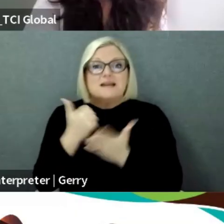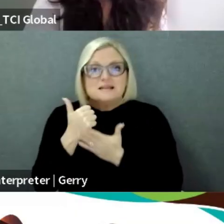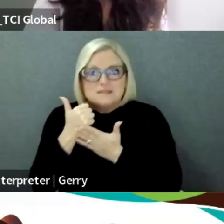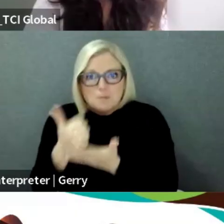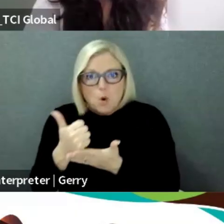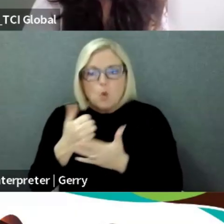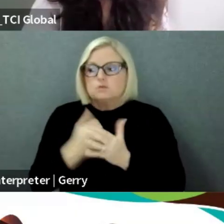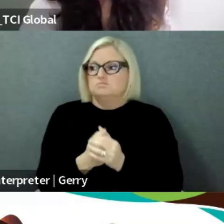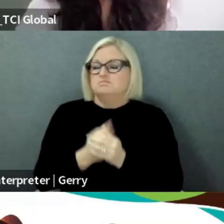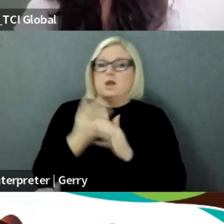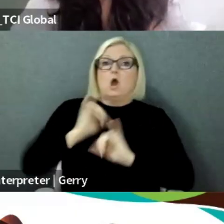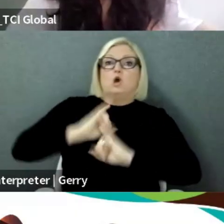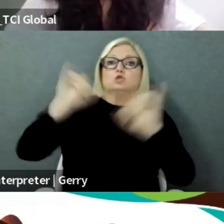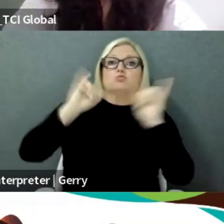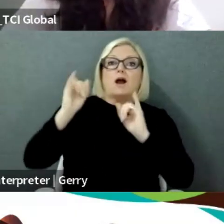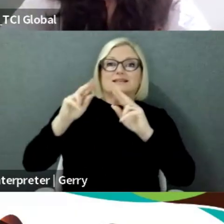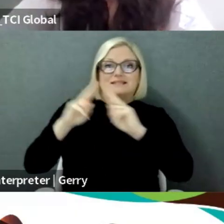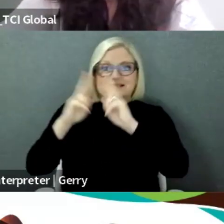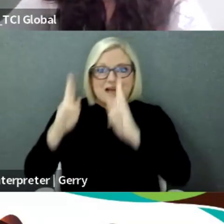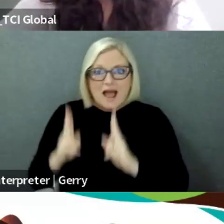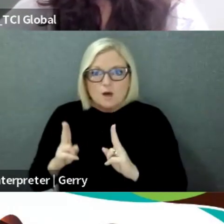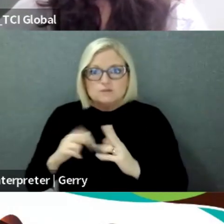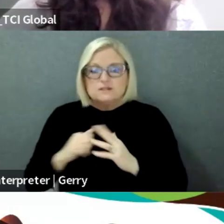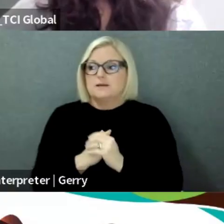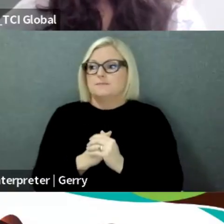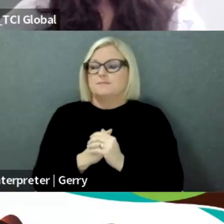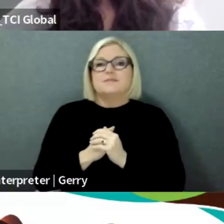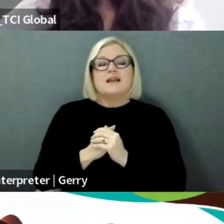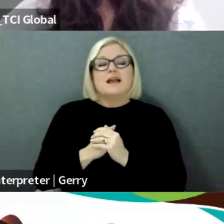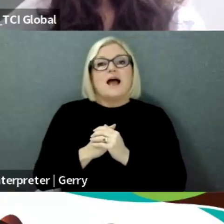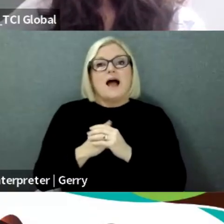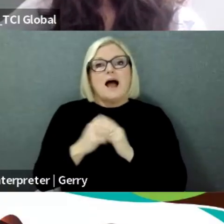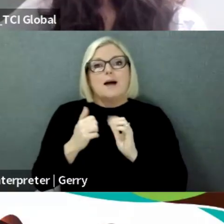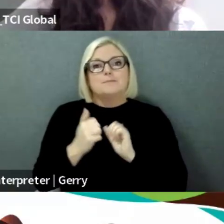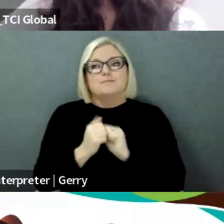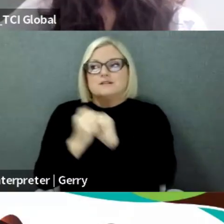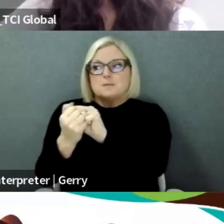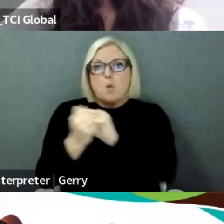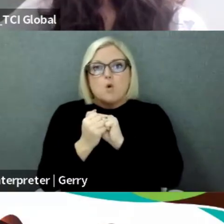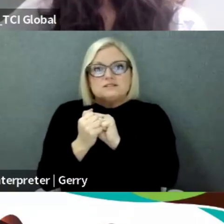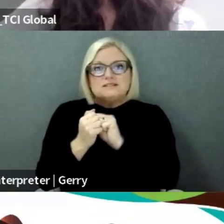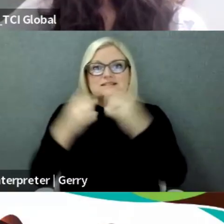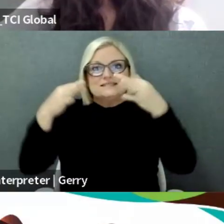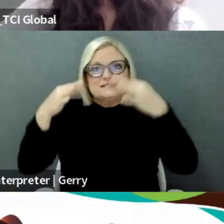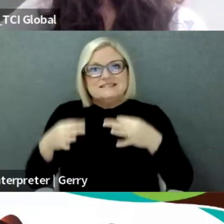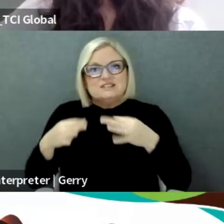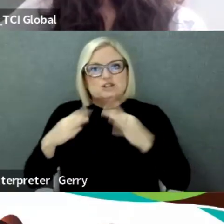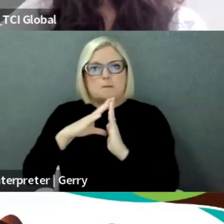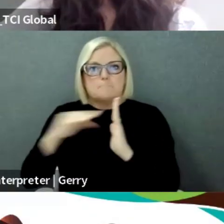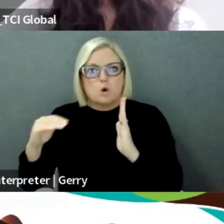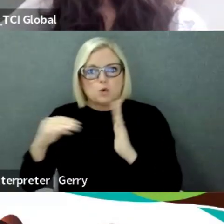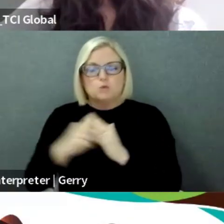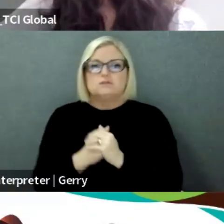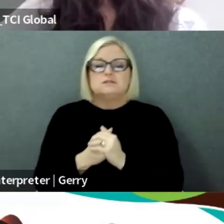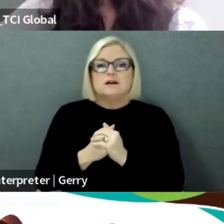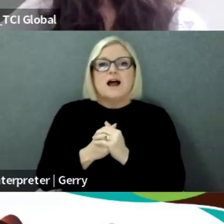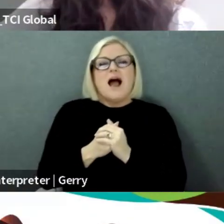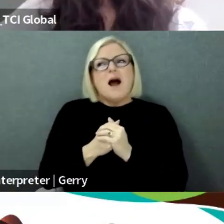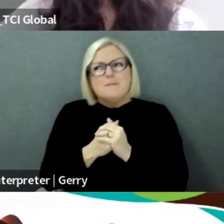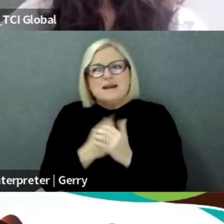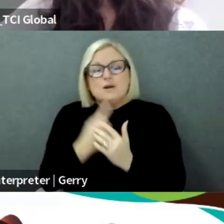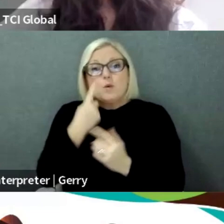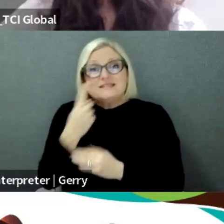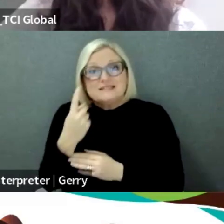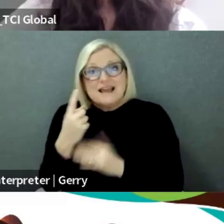support, implementing the supported decision-making models that are increasingly being included in laws but are not implemented